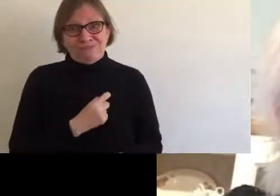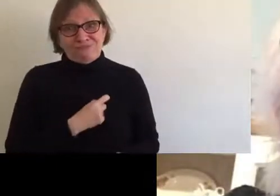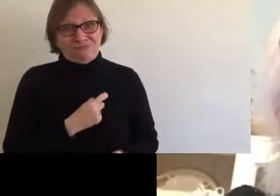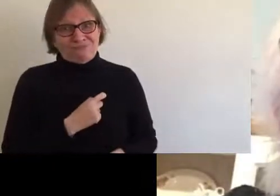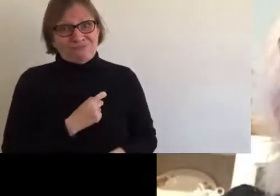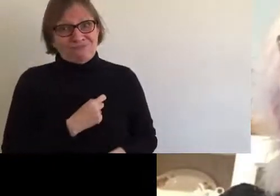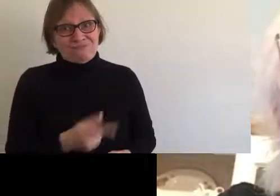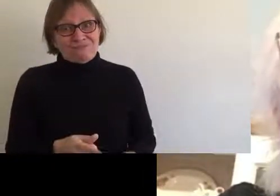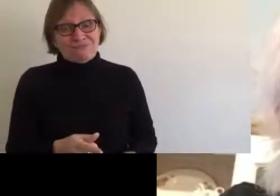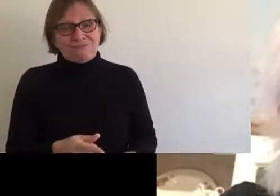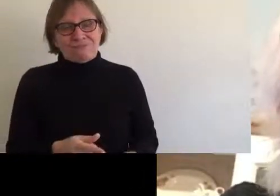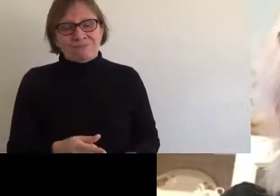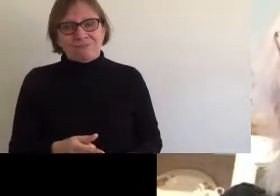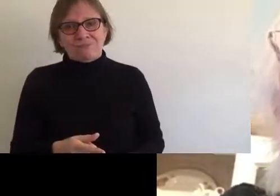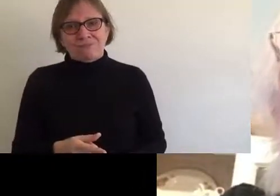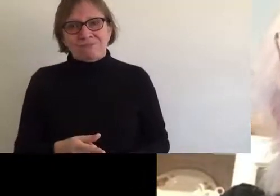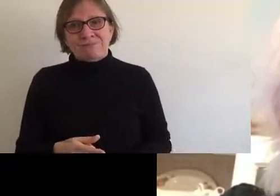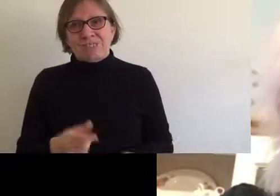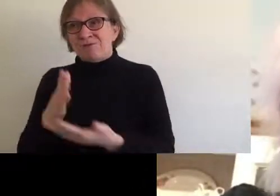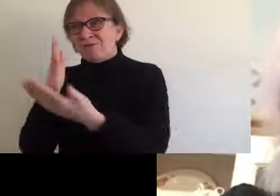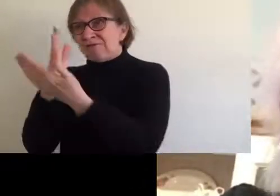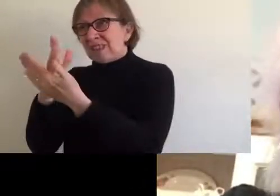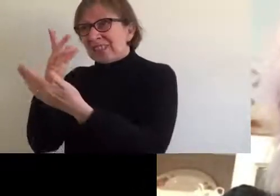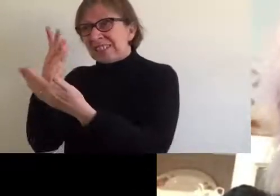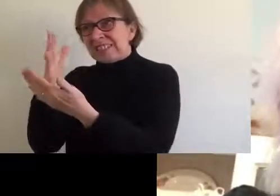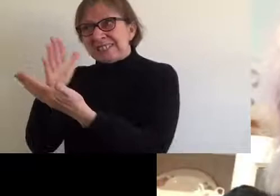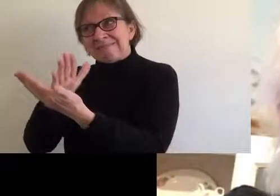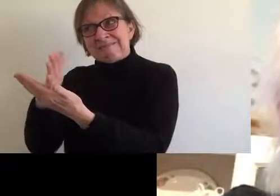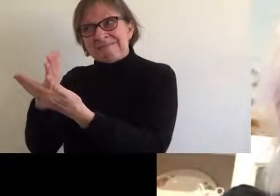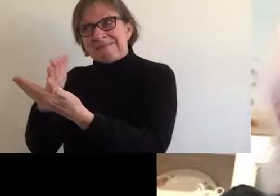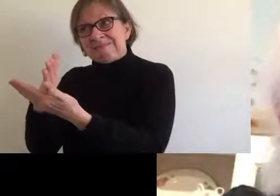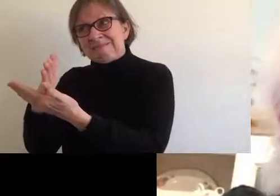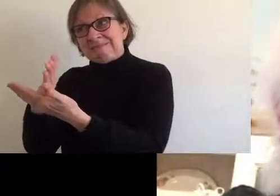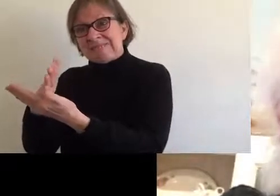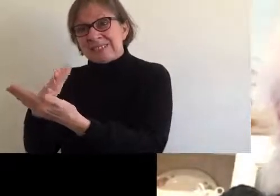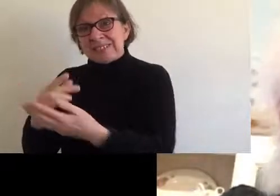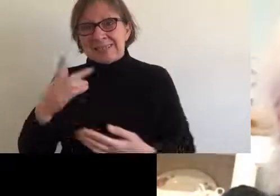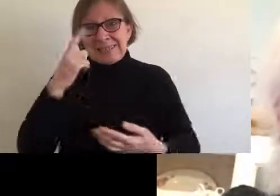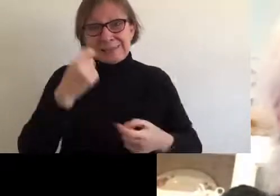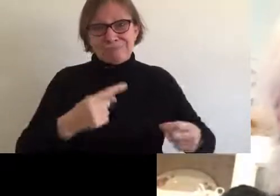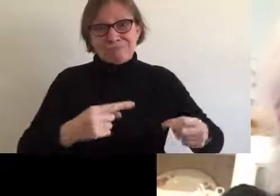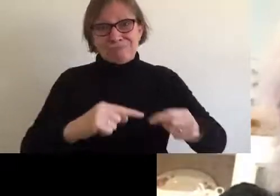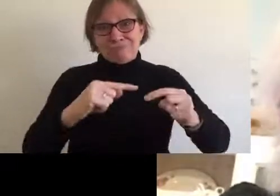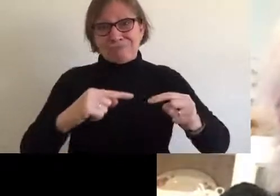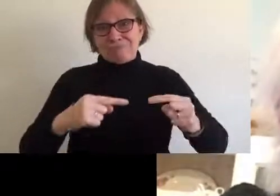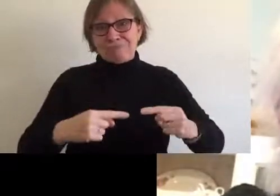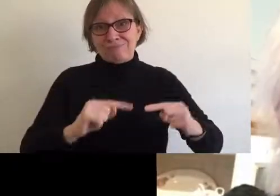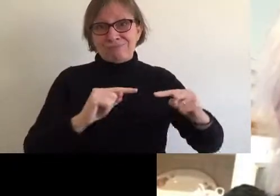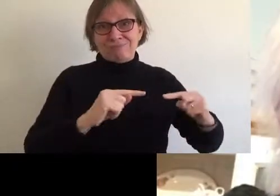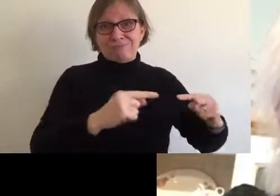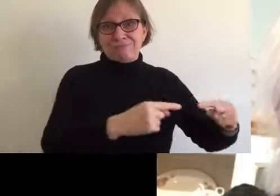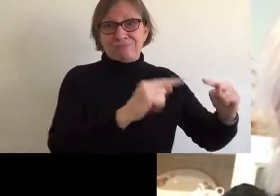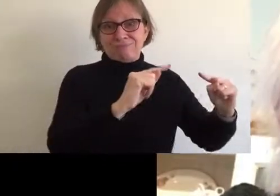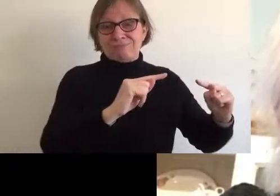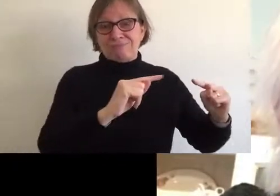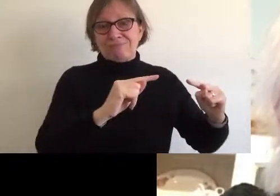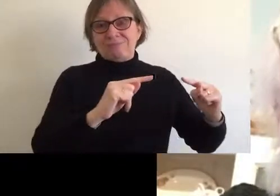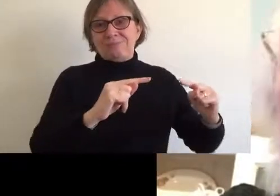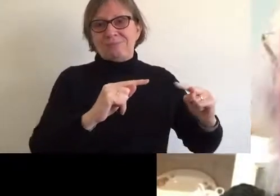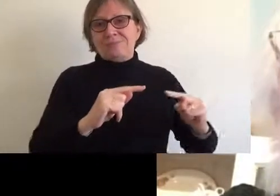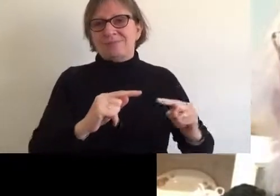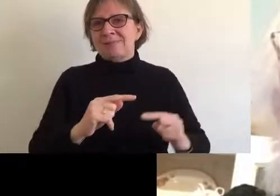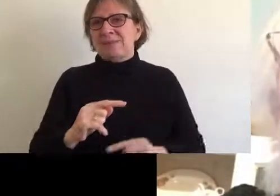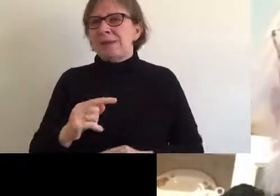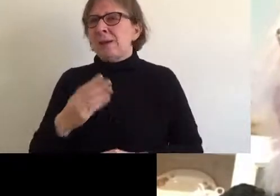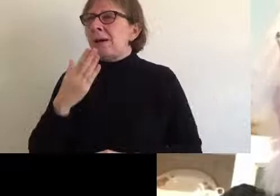ourselves. Our trust in you is forsaken. Enmity develops between us. Come